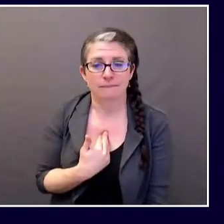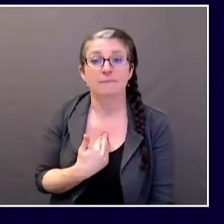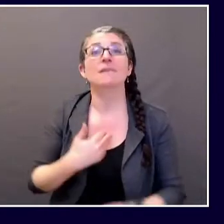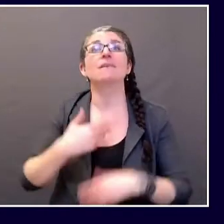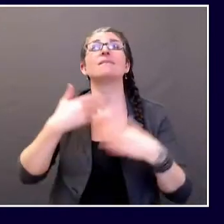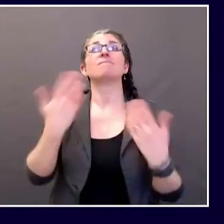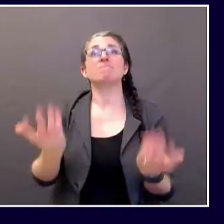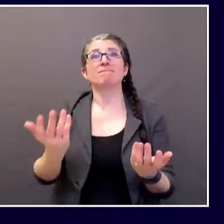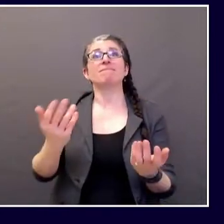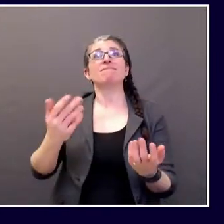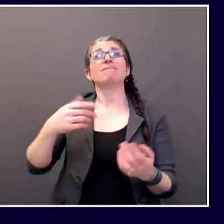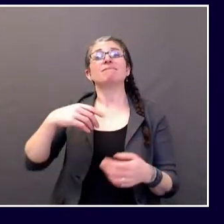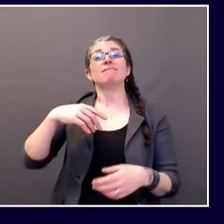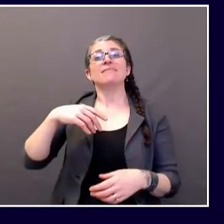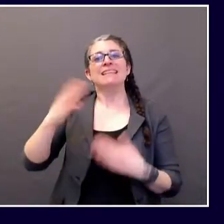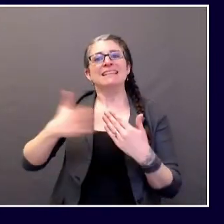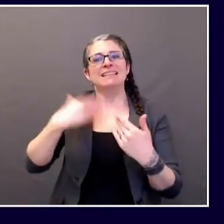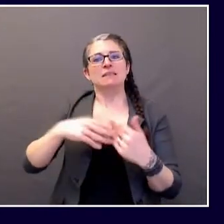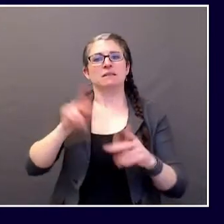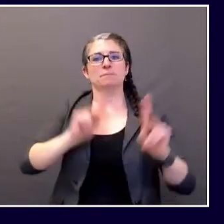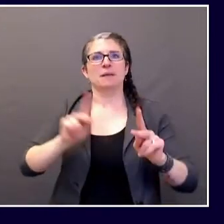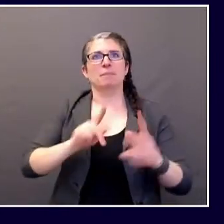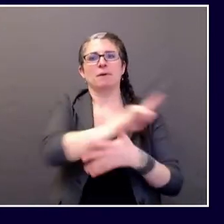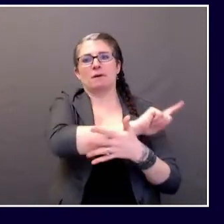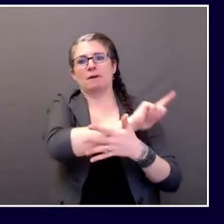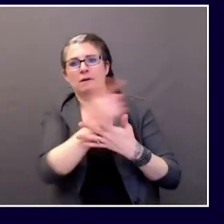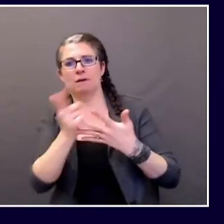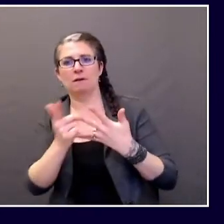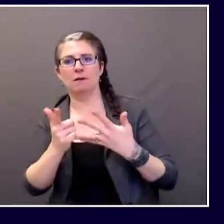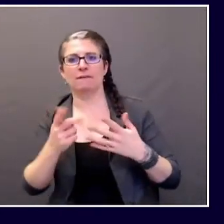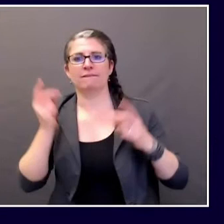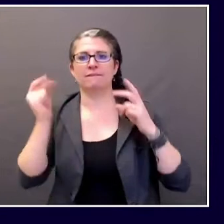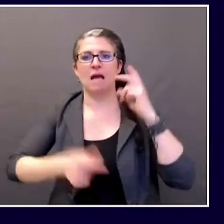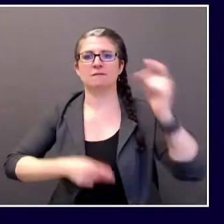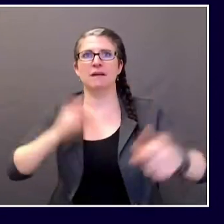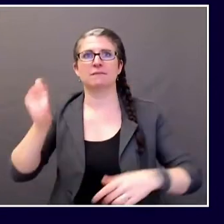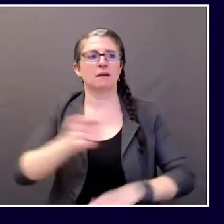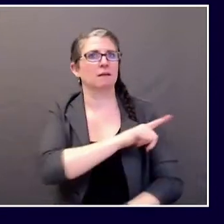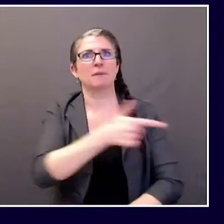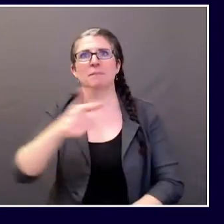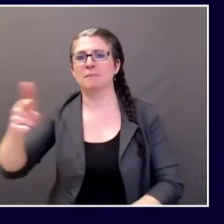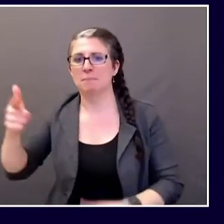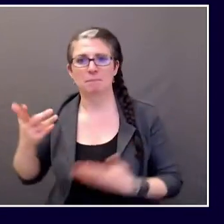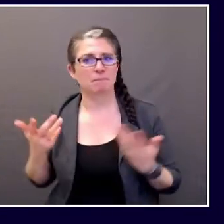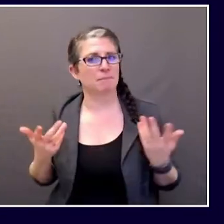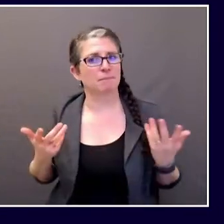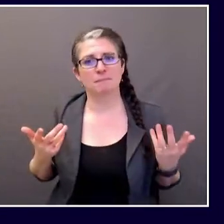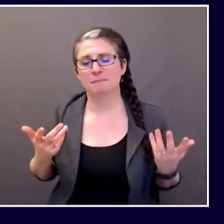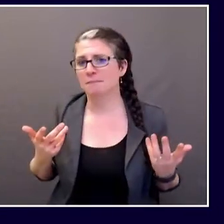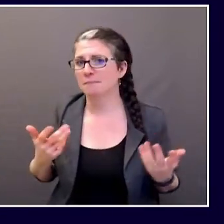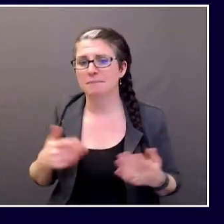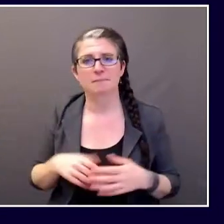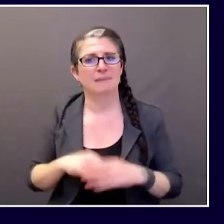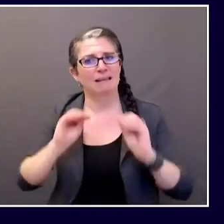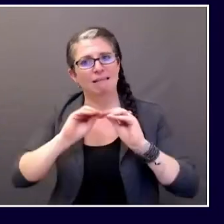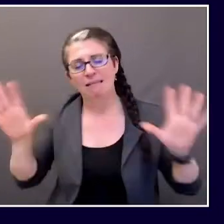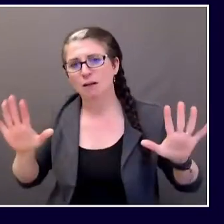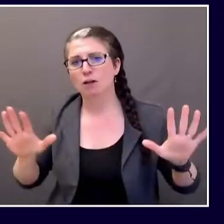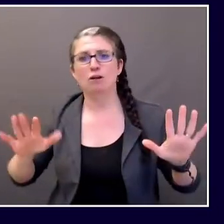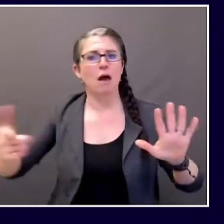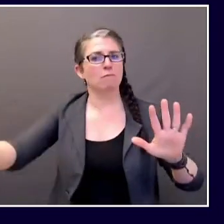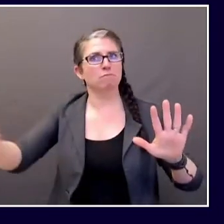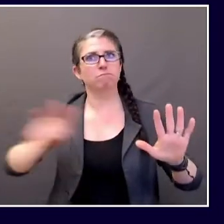hear, but it does mean that we can proceed as quickly as possible. The more folks that we can vaccinate in the shortest amount of